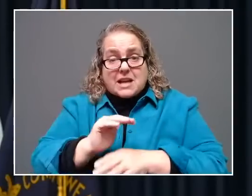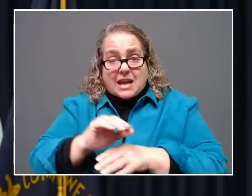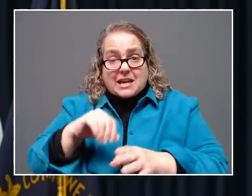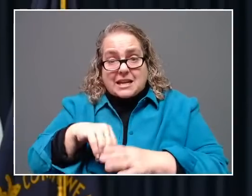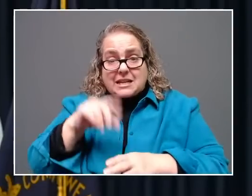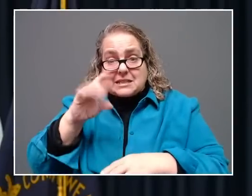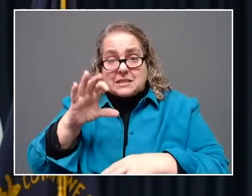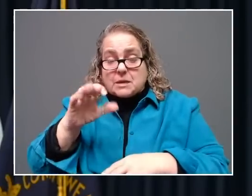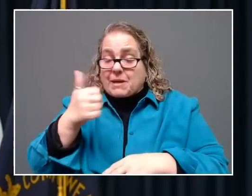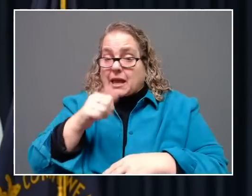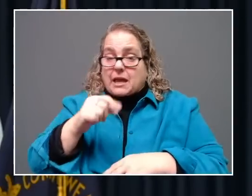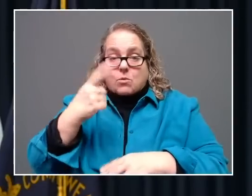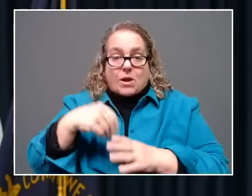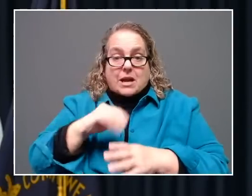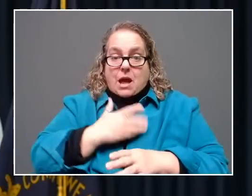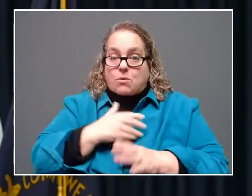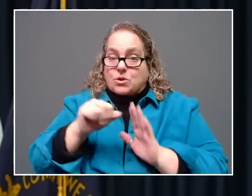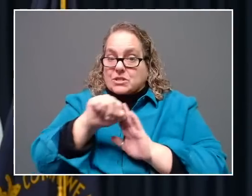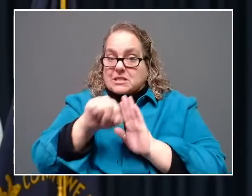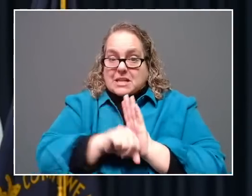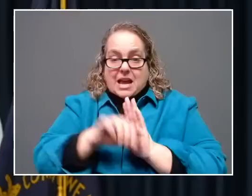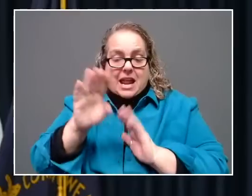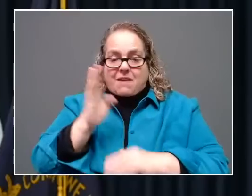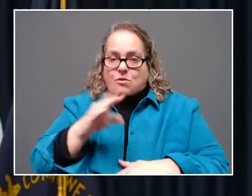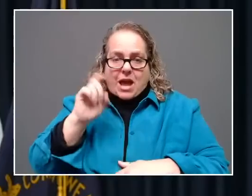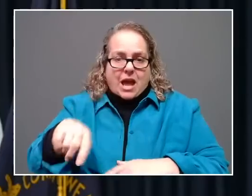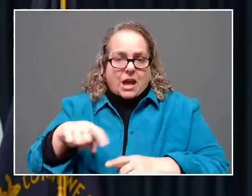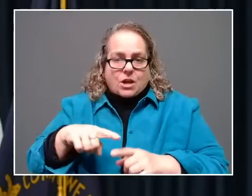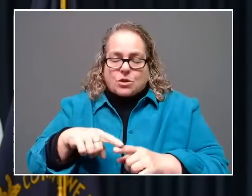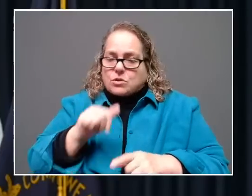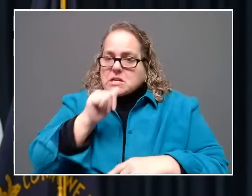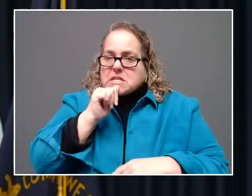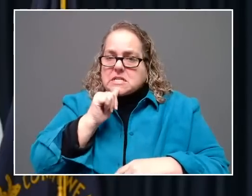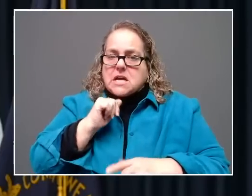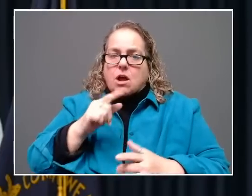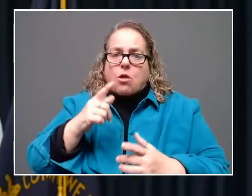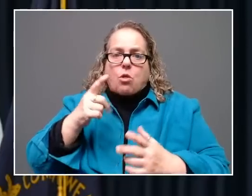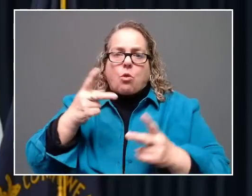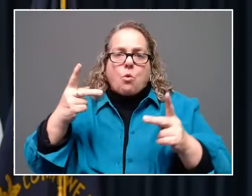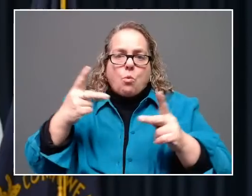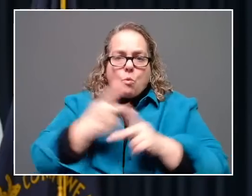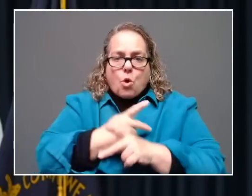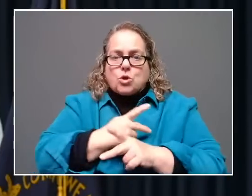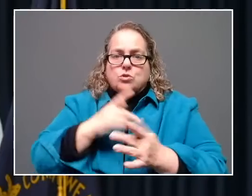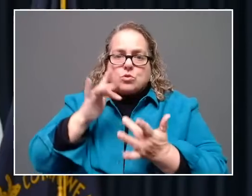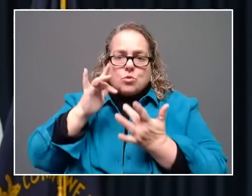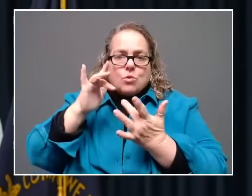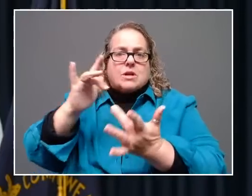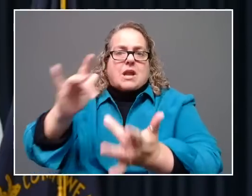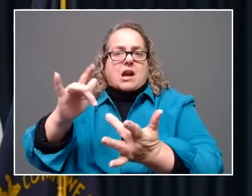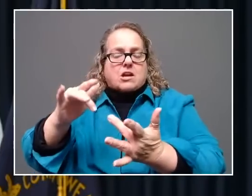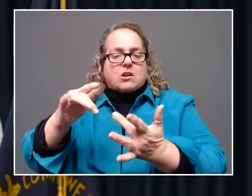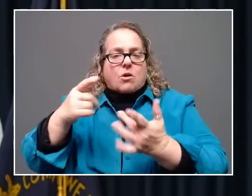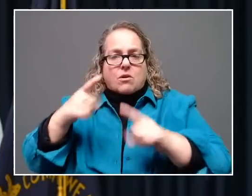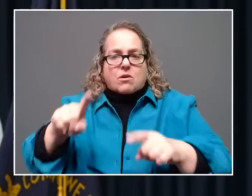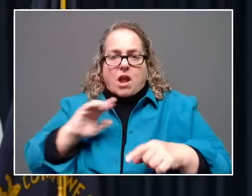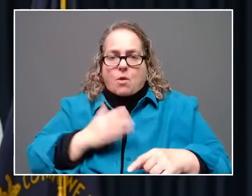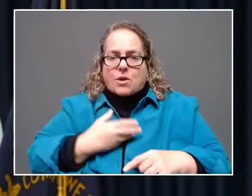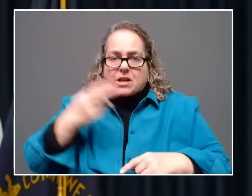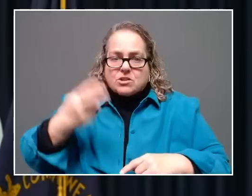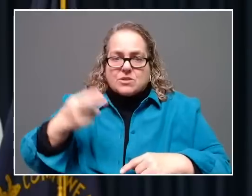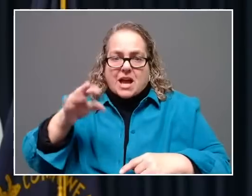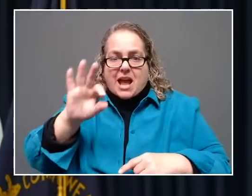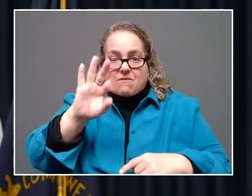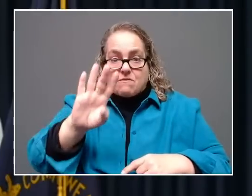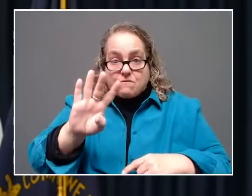ever had to endure. It was the worst tornado event of our history, an F4 staying on the ground over